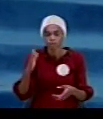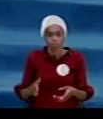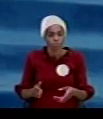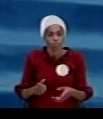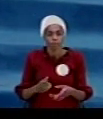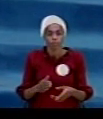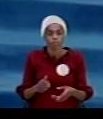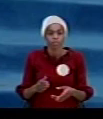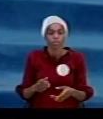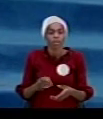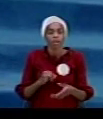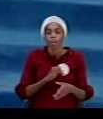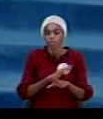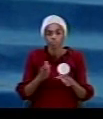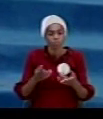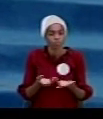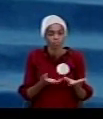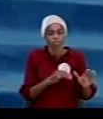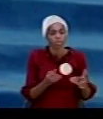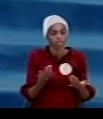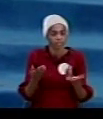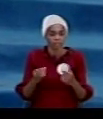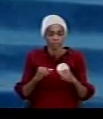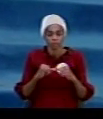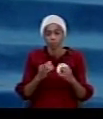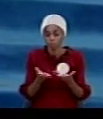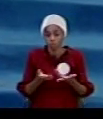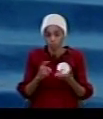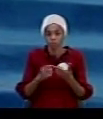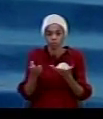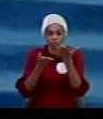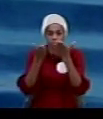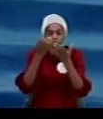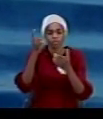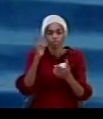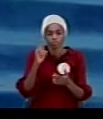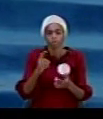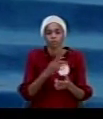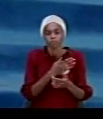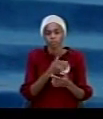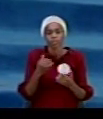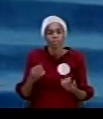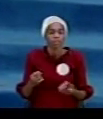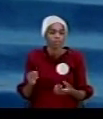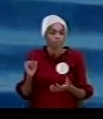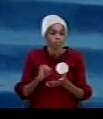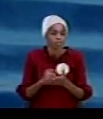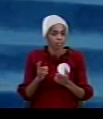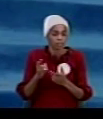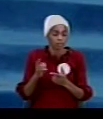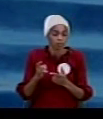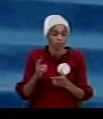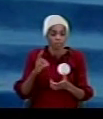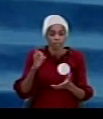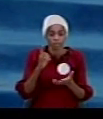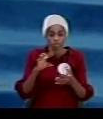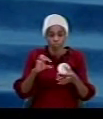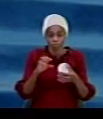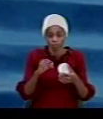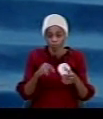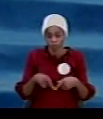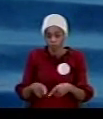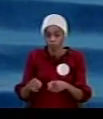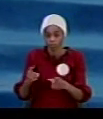my group. So that it came during the Divine Connection Crusade in Abuja. Our Father and the Lord